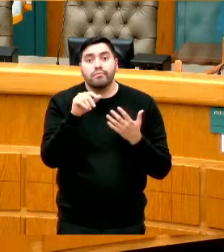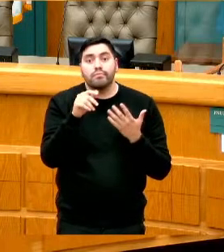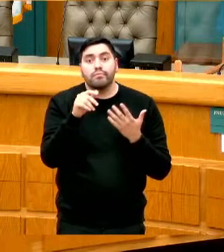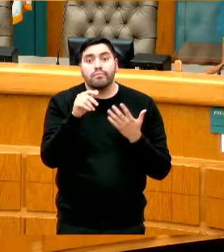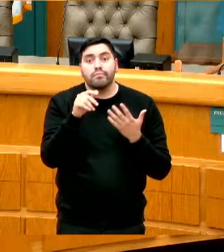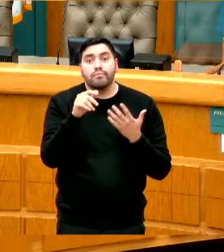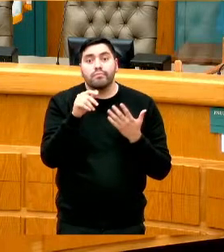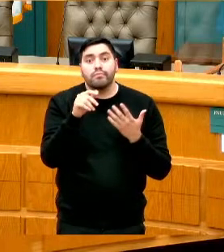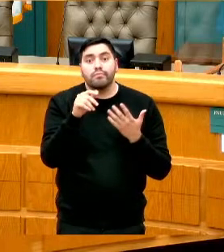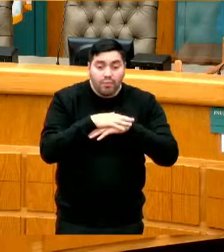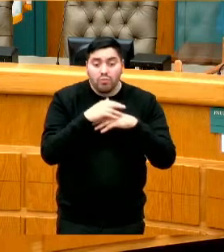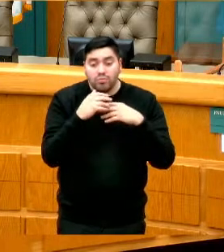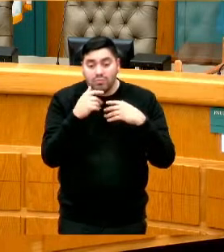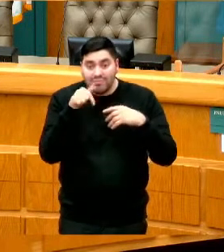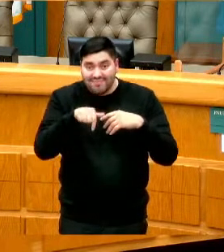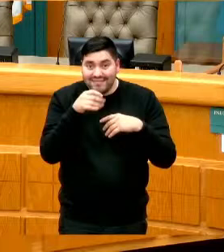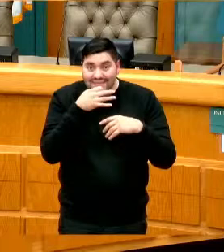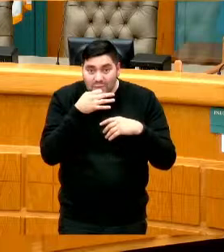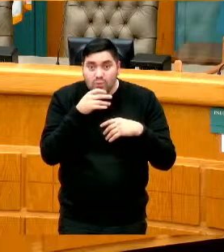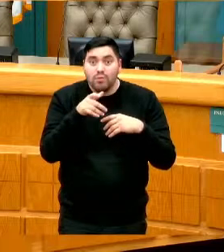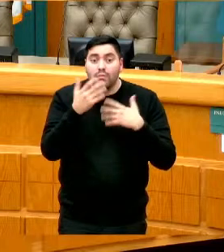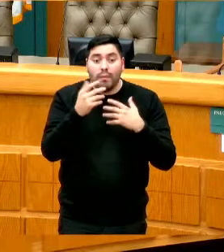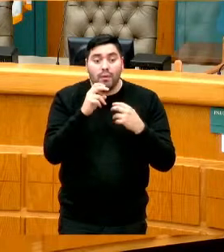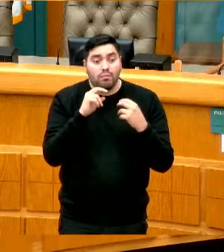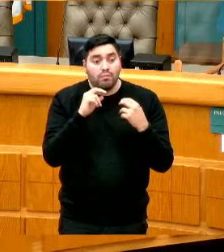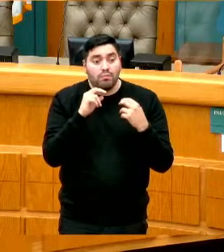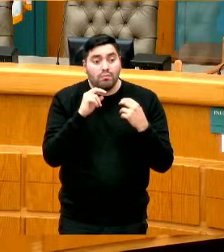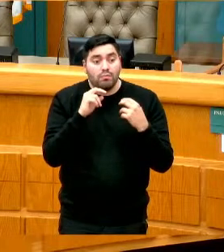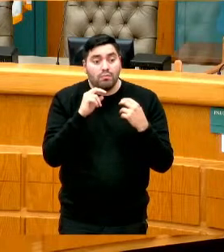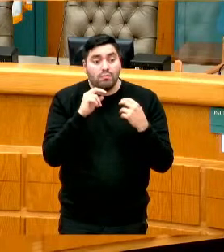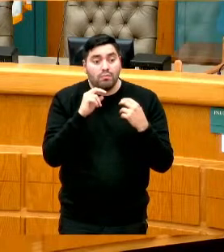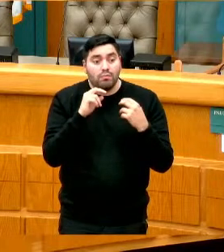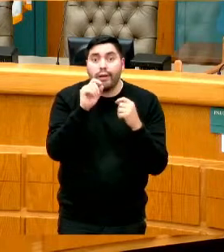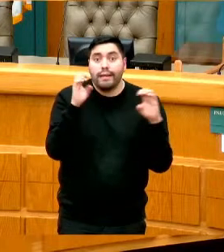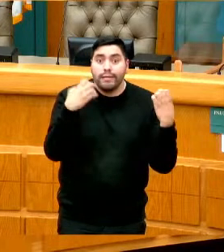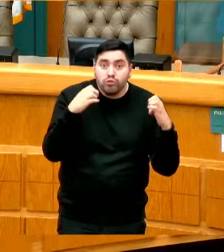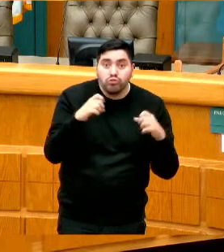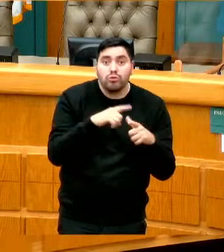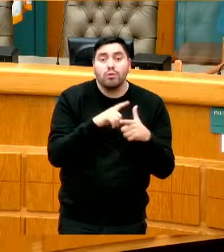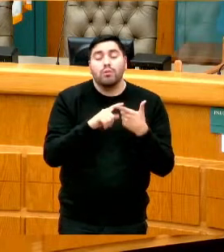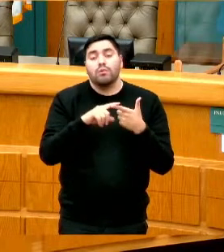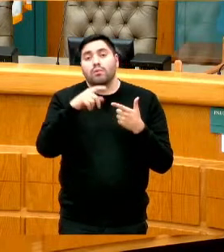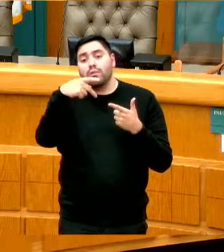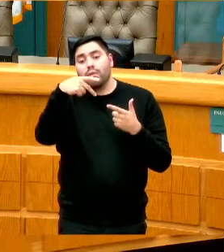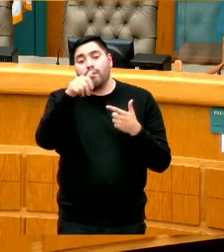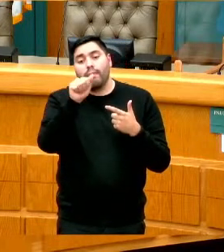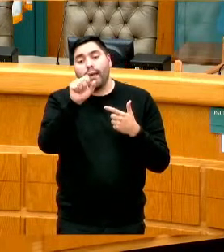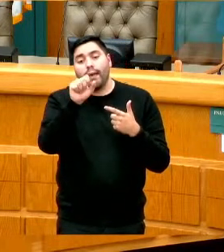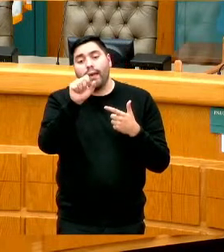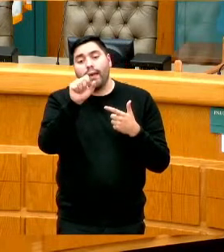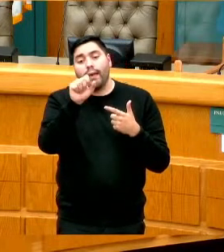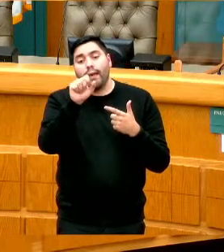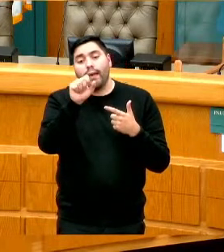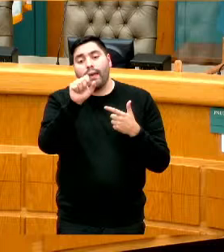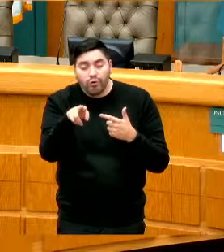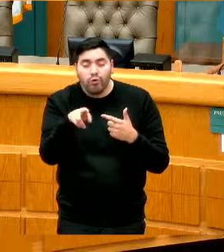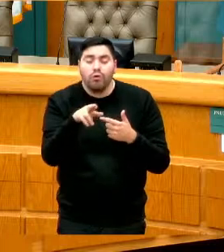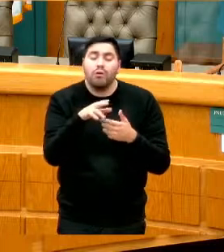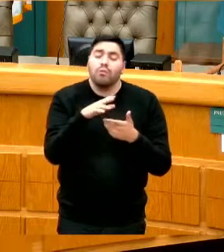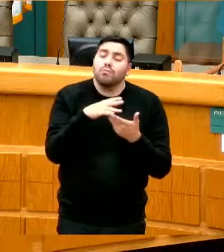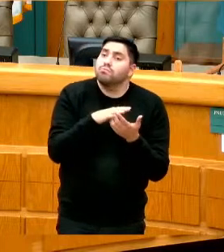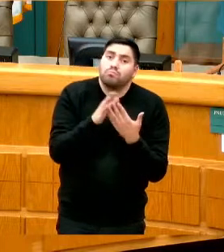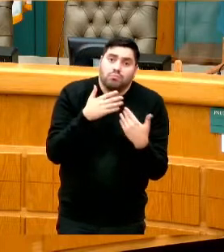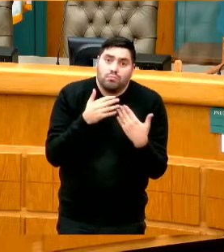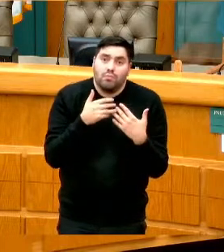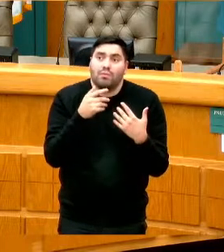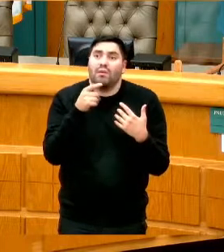or for Easter, that perhaps you will remember the sacrifices that were made in your own community